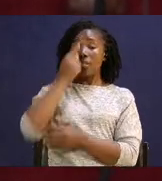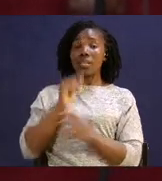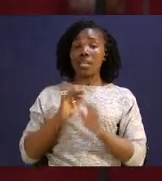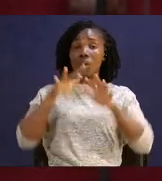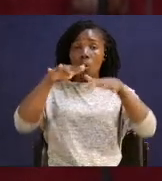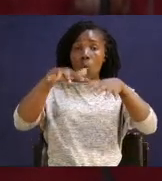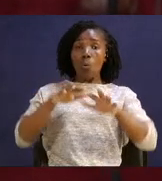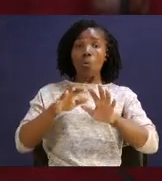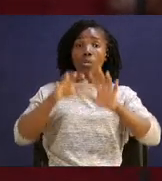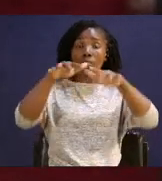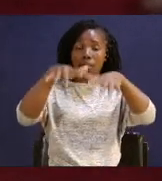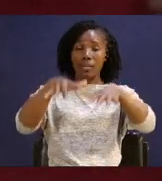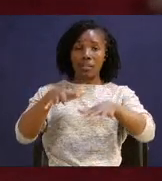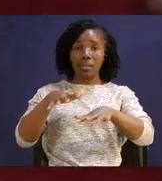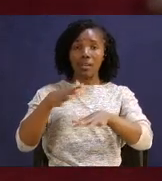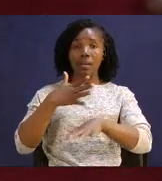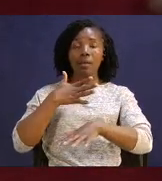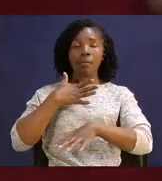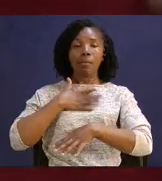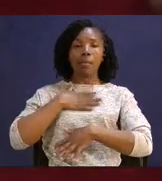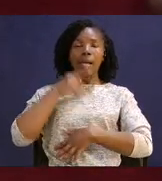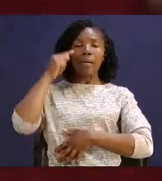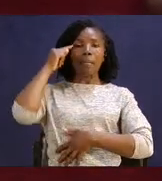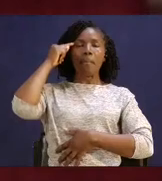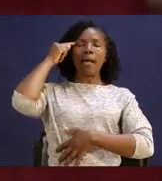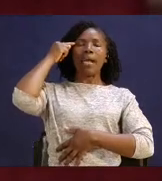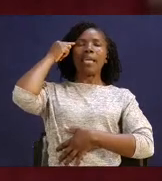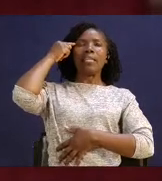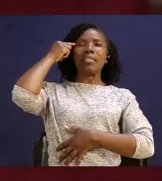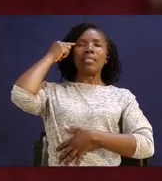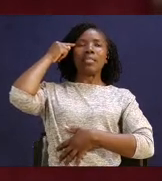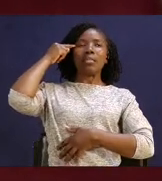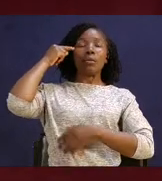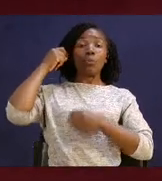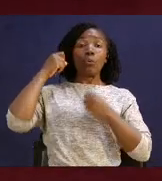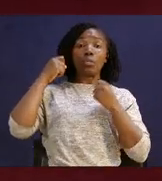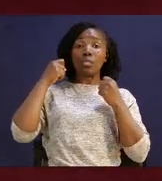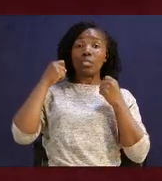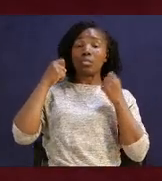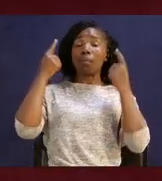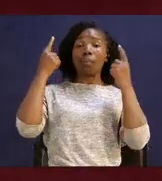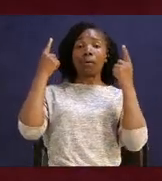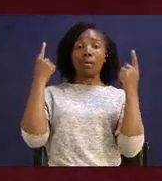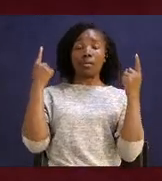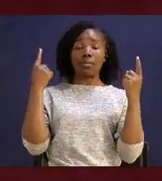my mind just suddenly exploded.